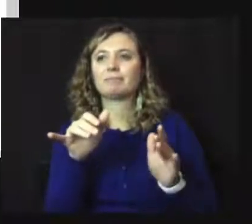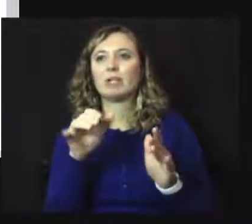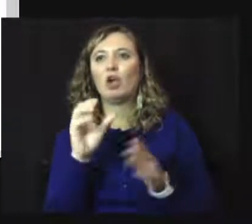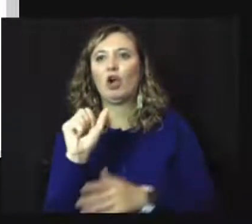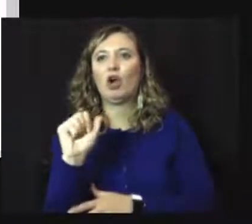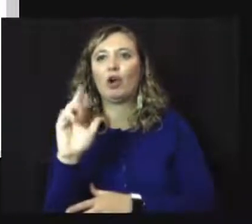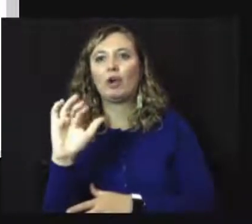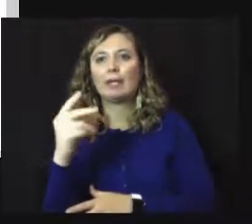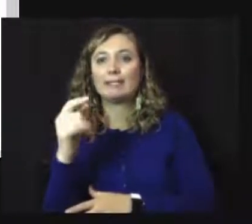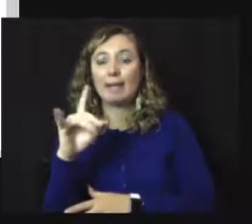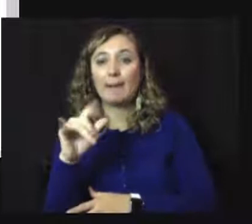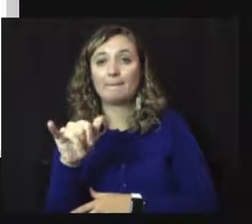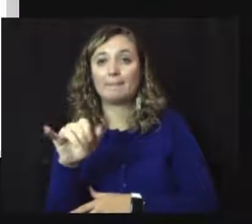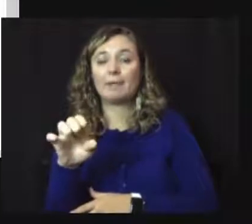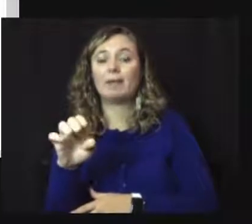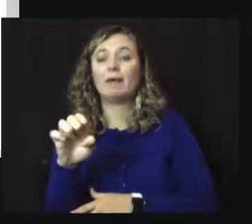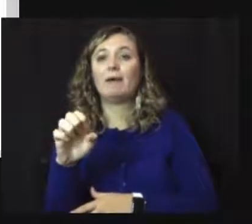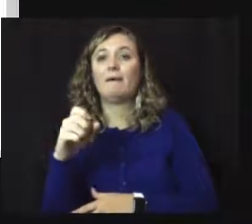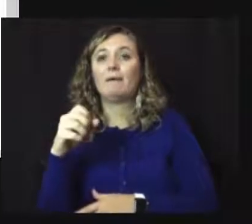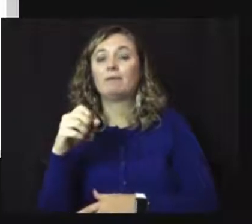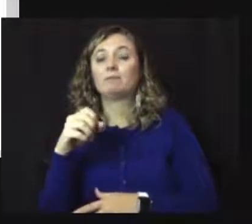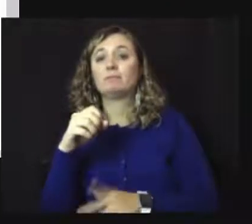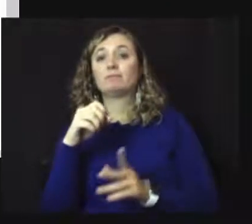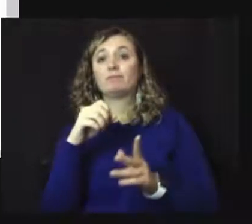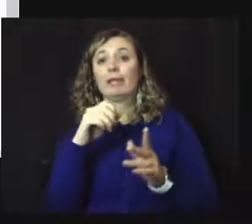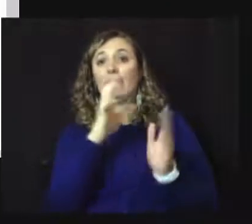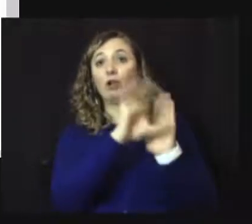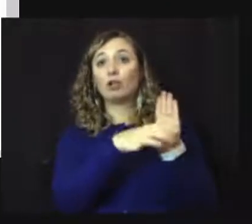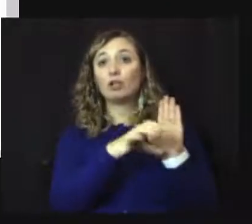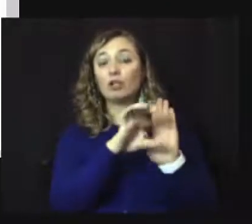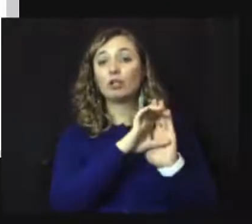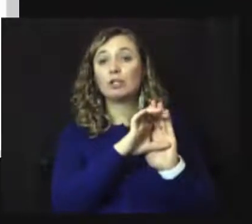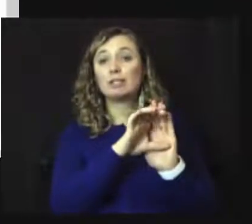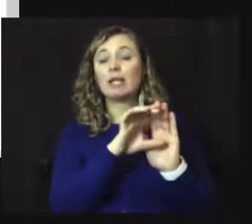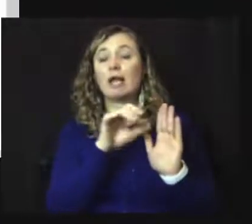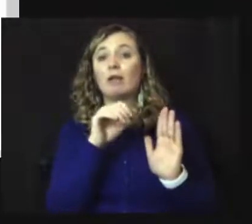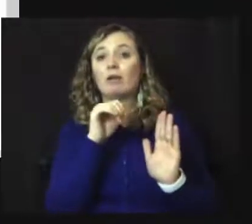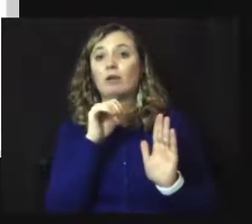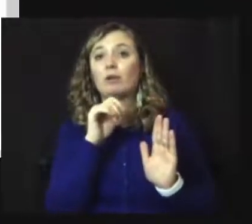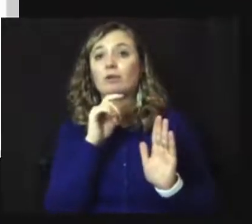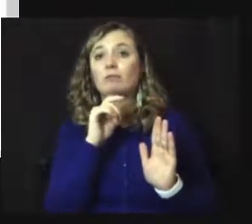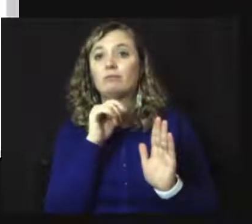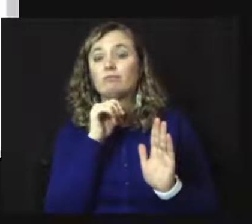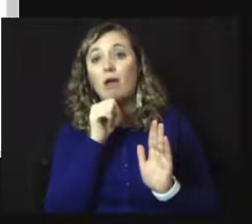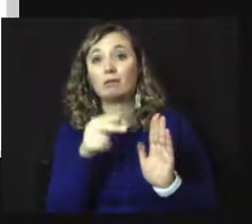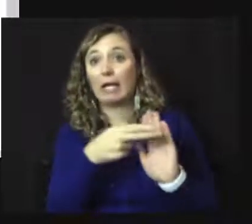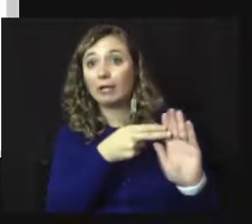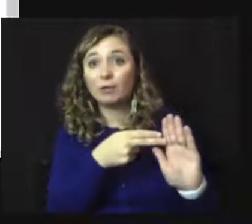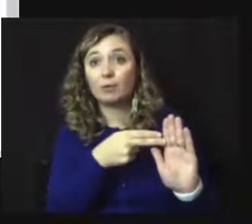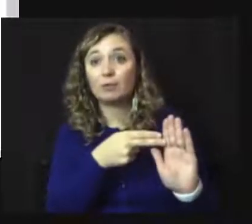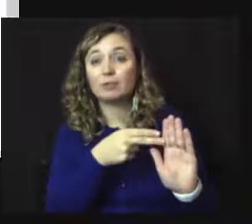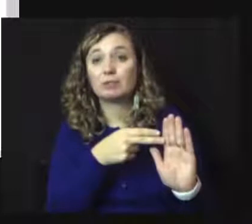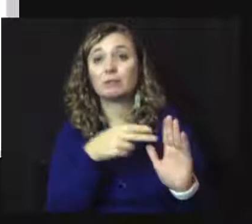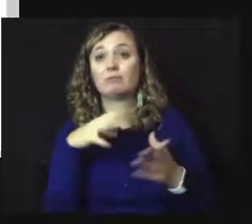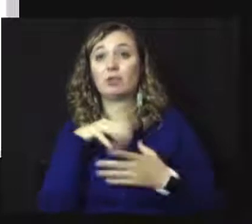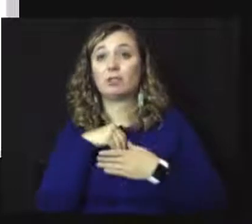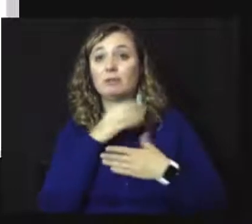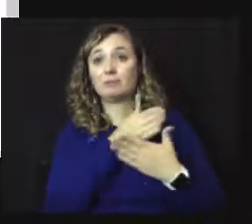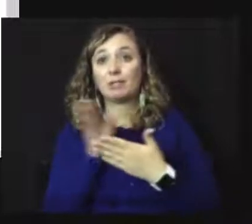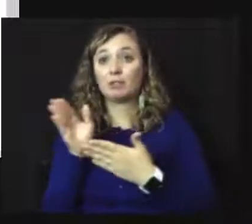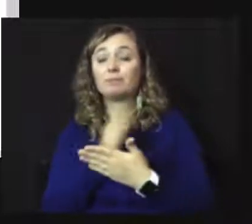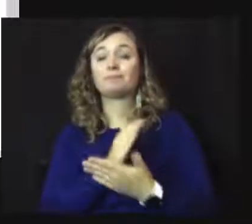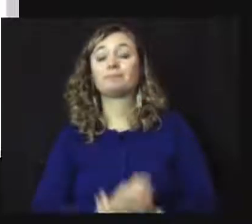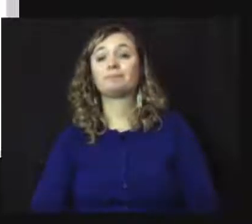who are basically just undiagnosed women, like on the spectrum. And one of the other